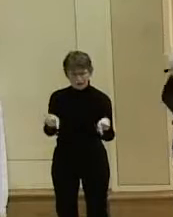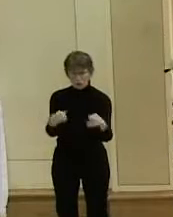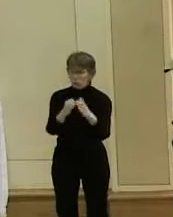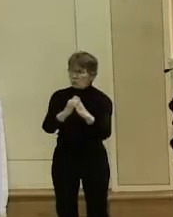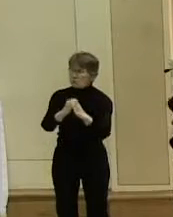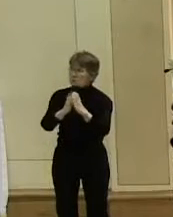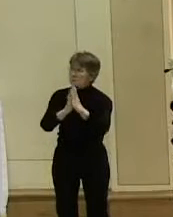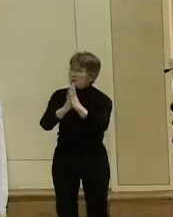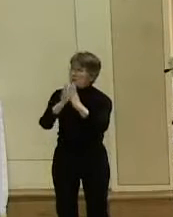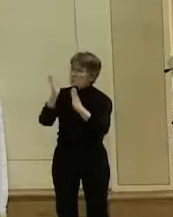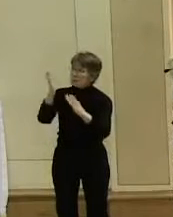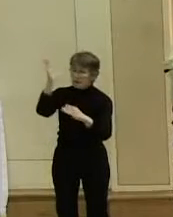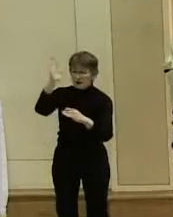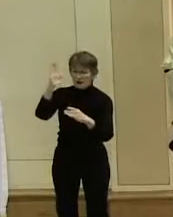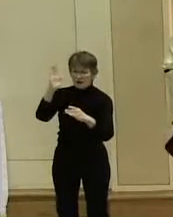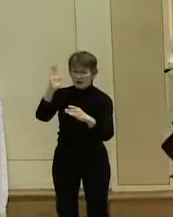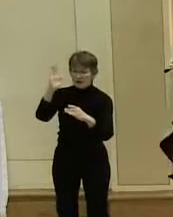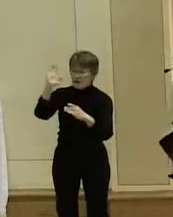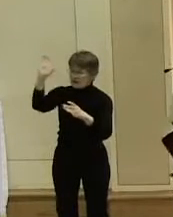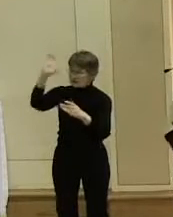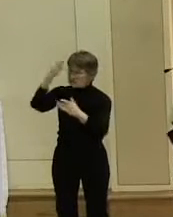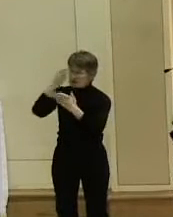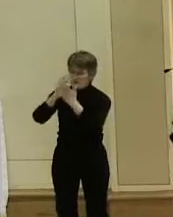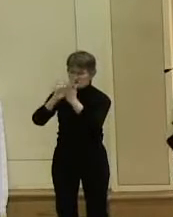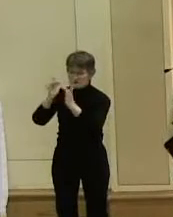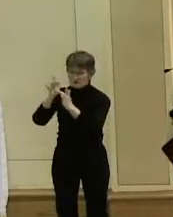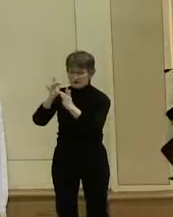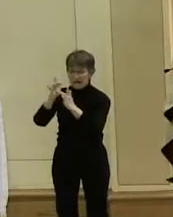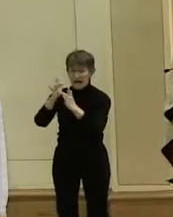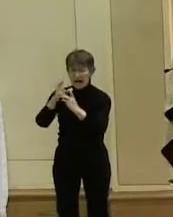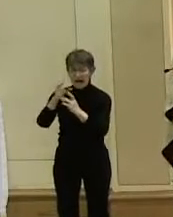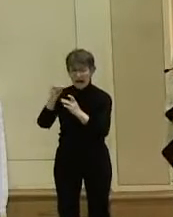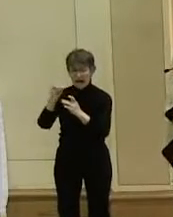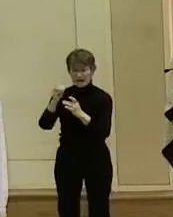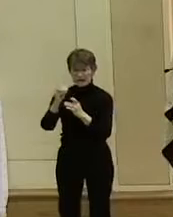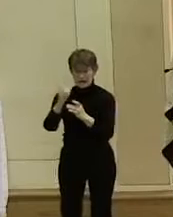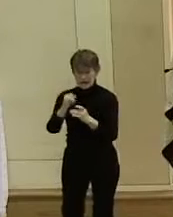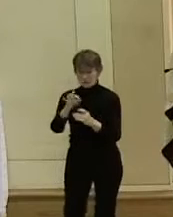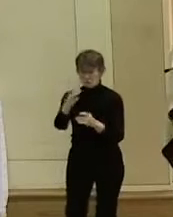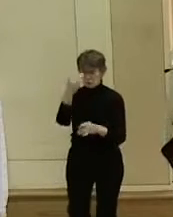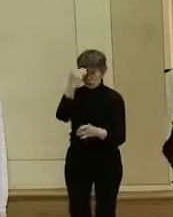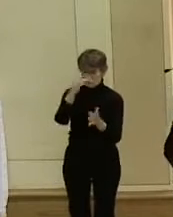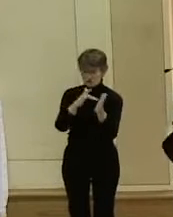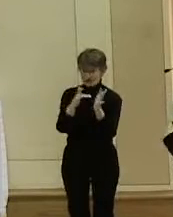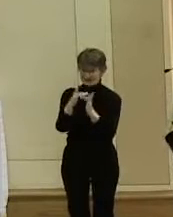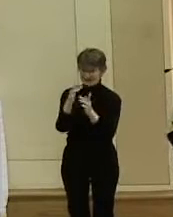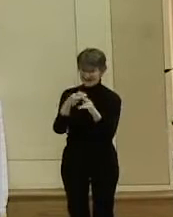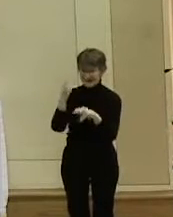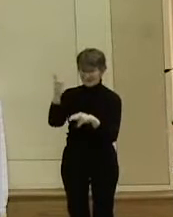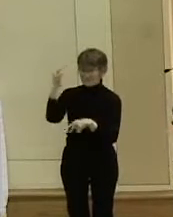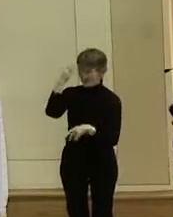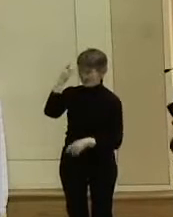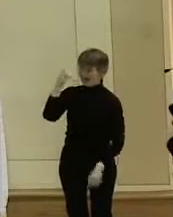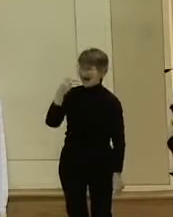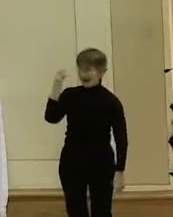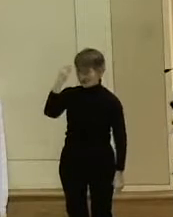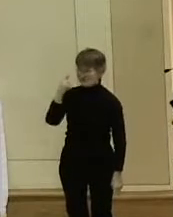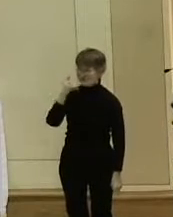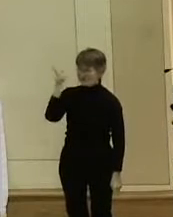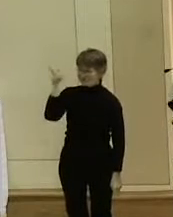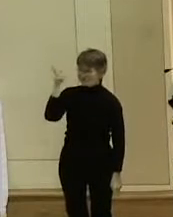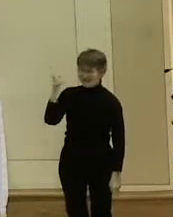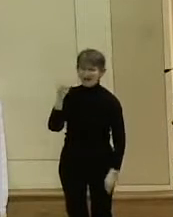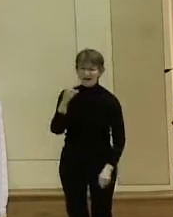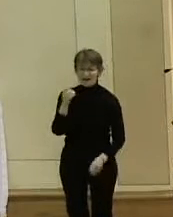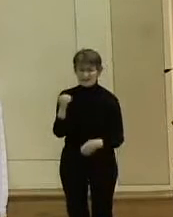holy God. And when we know our Lord's name, we know each other, we are